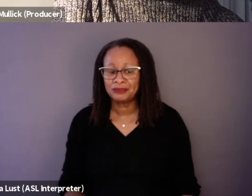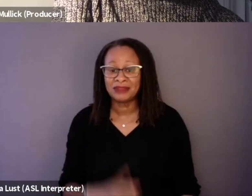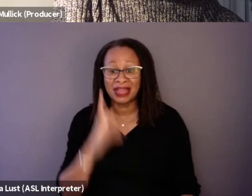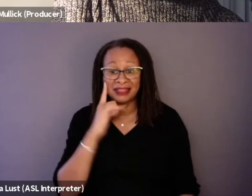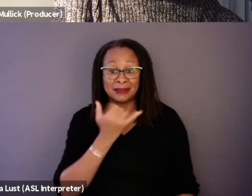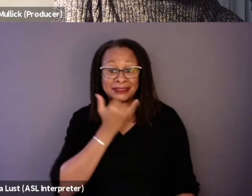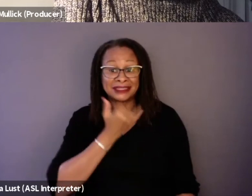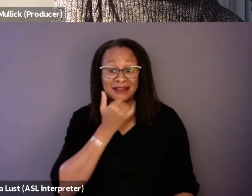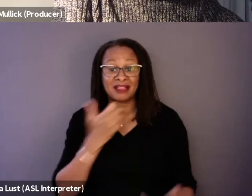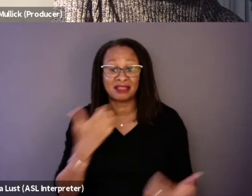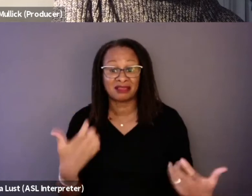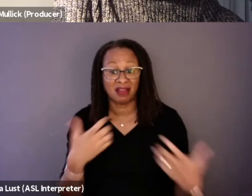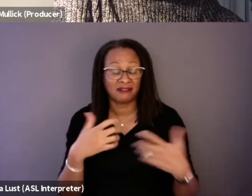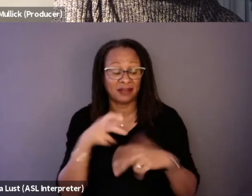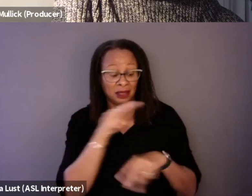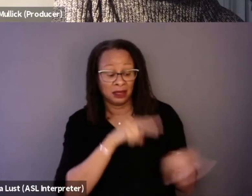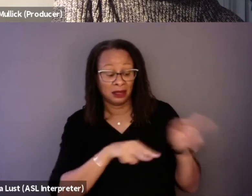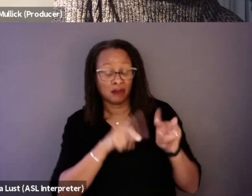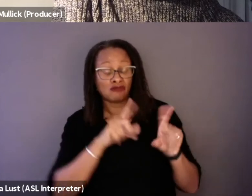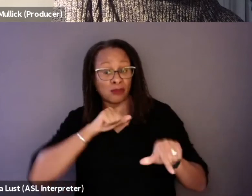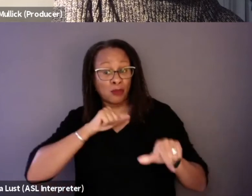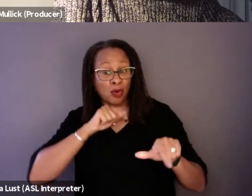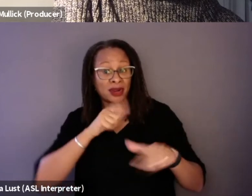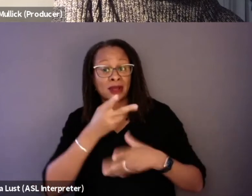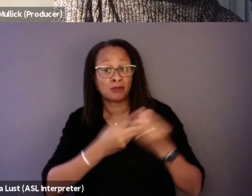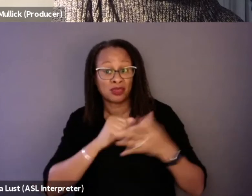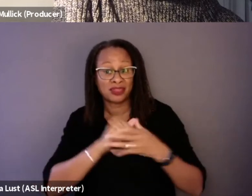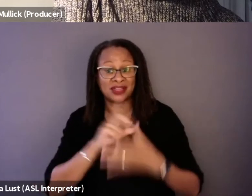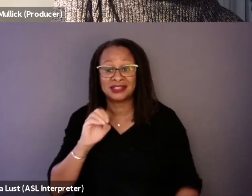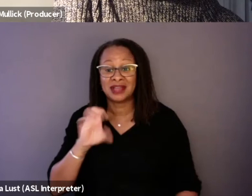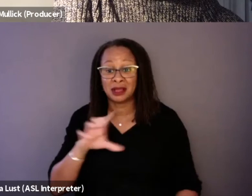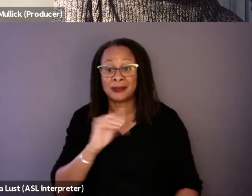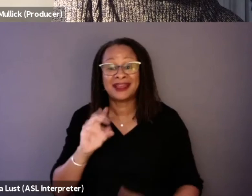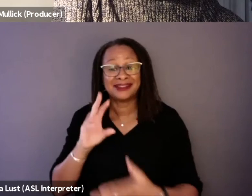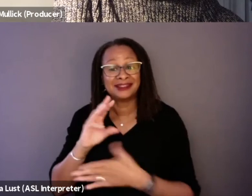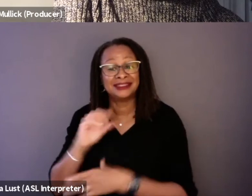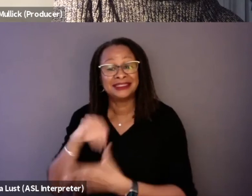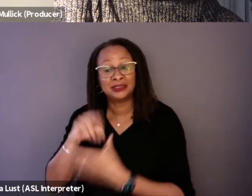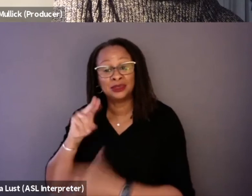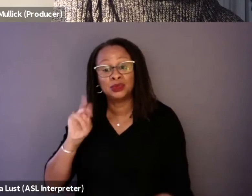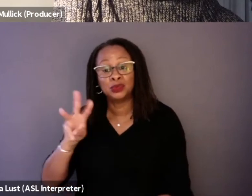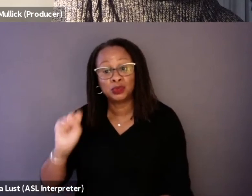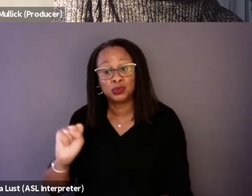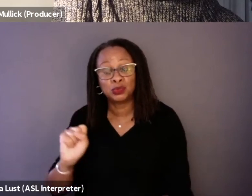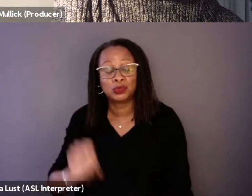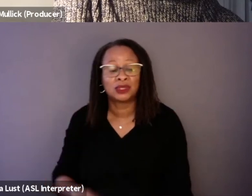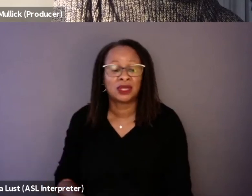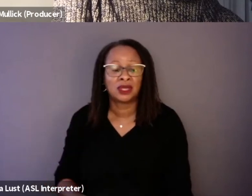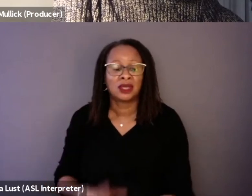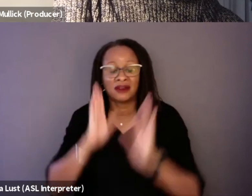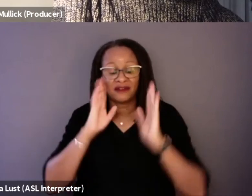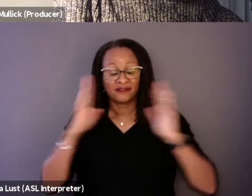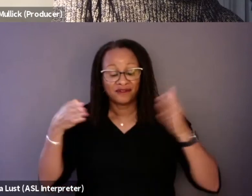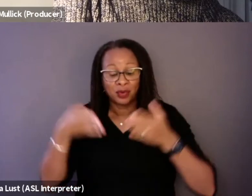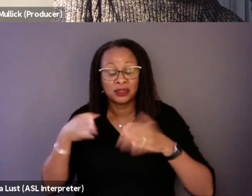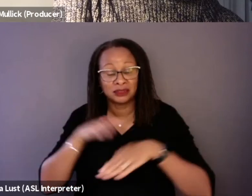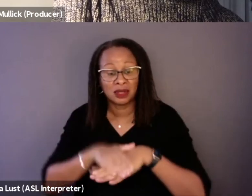coverage, both in documentary but also in news, is the focus on